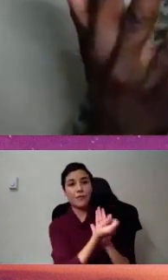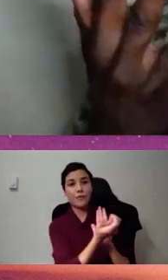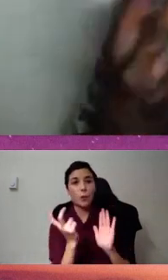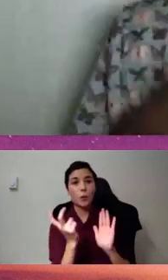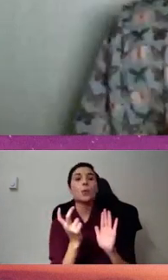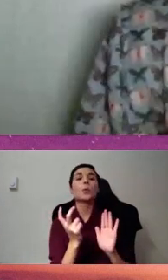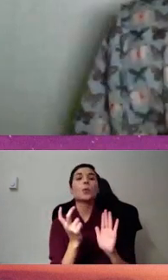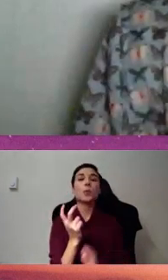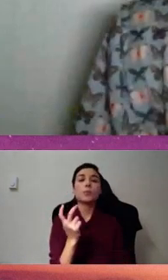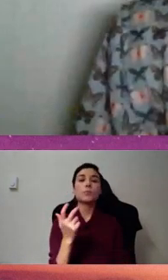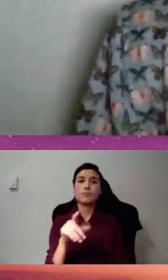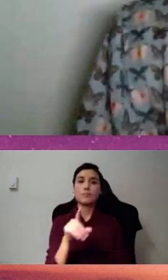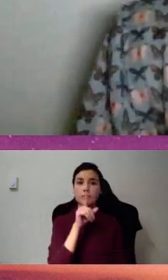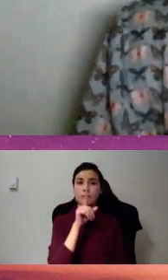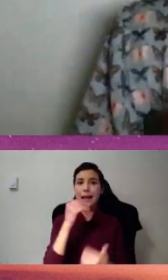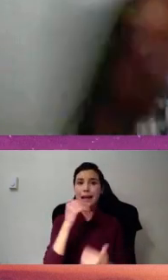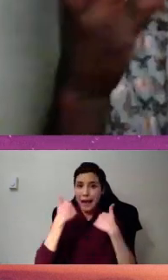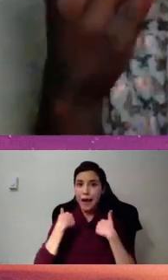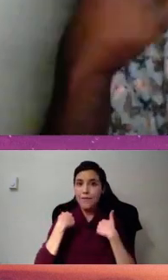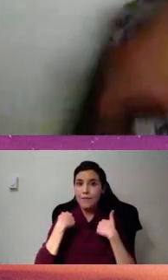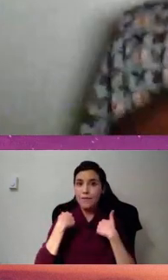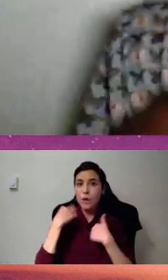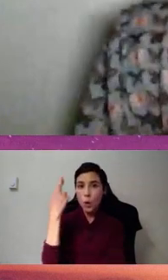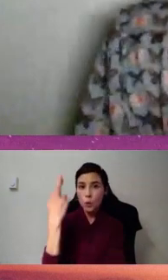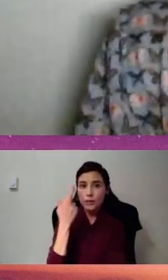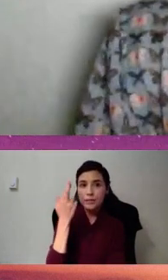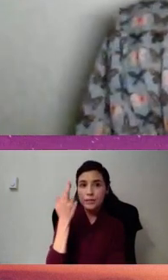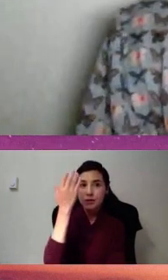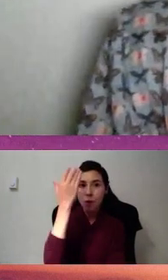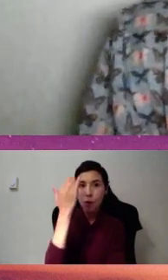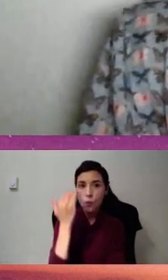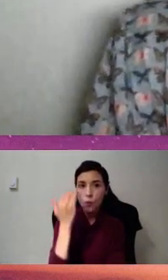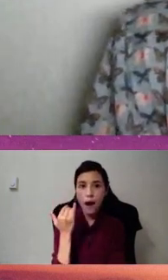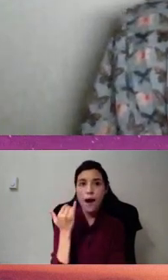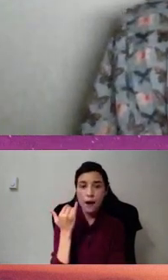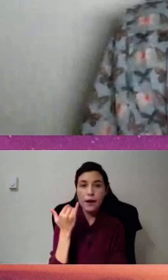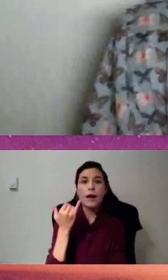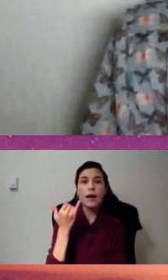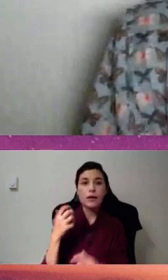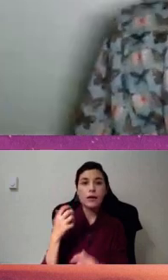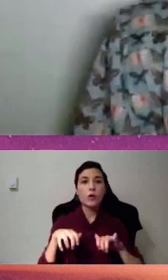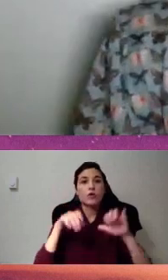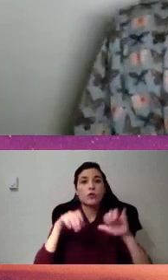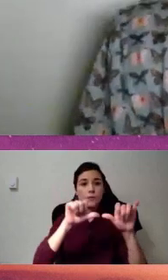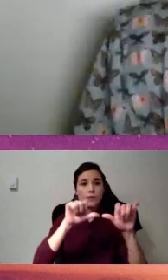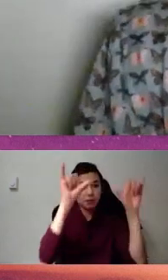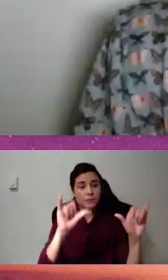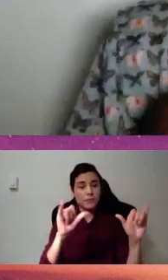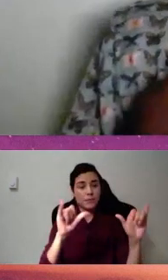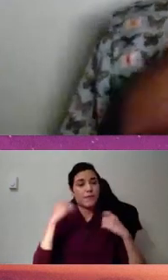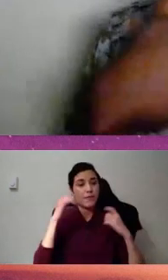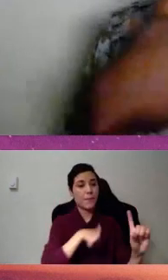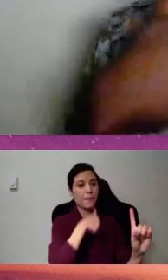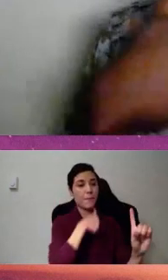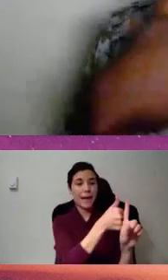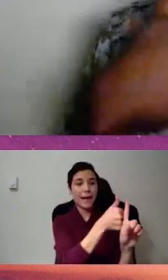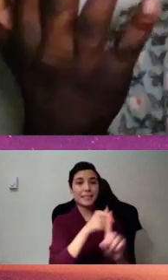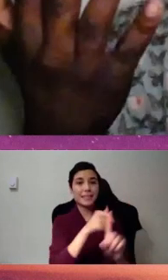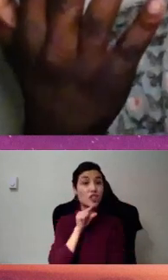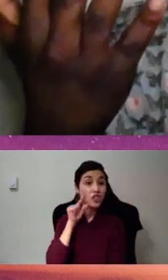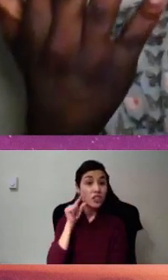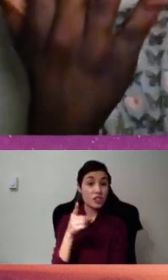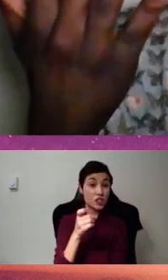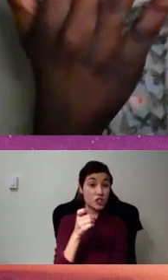reason, right, that colonialism is impacting gender variant communities, and that gender variant communities oftentimes happen to be at